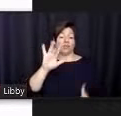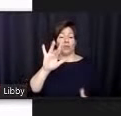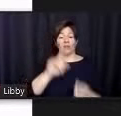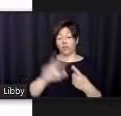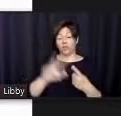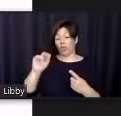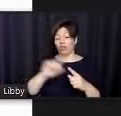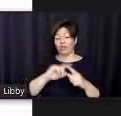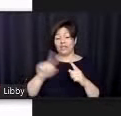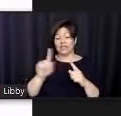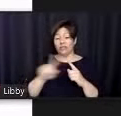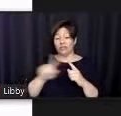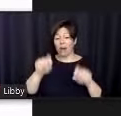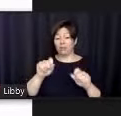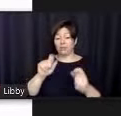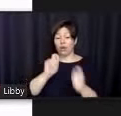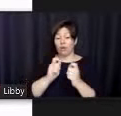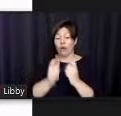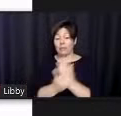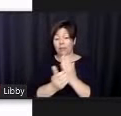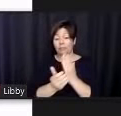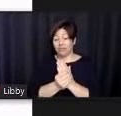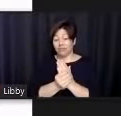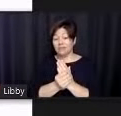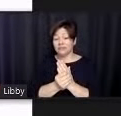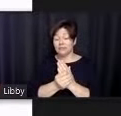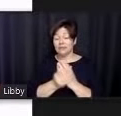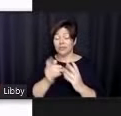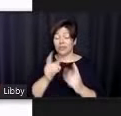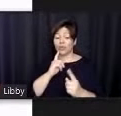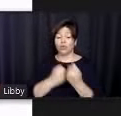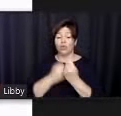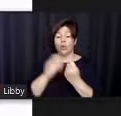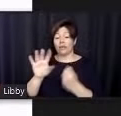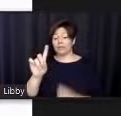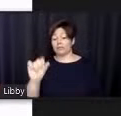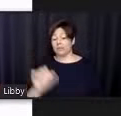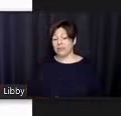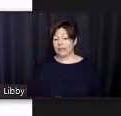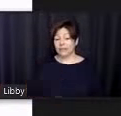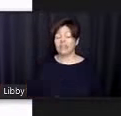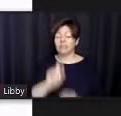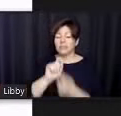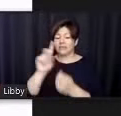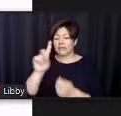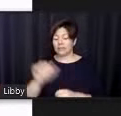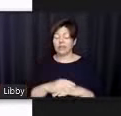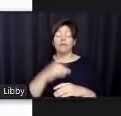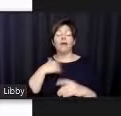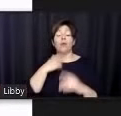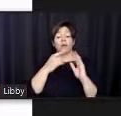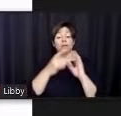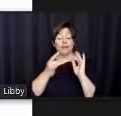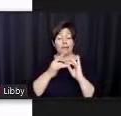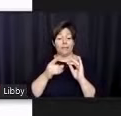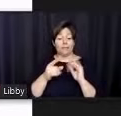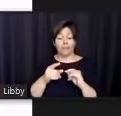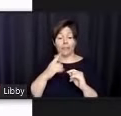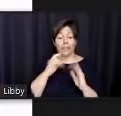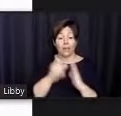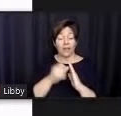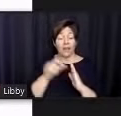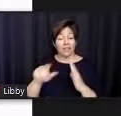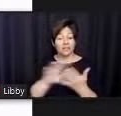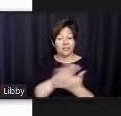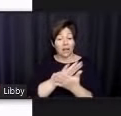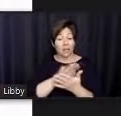different possible accommodations you can have for that disability. So when I say this, is I want to emphasize this is a document that is being